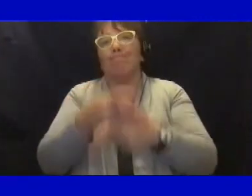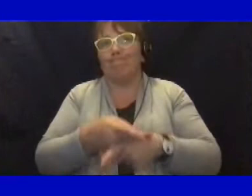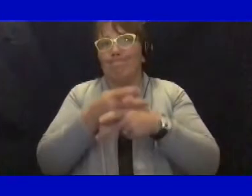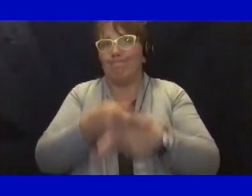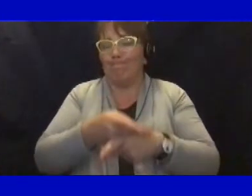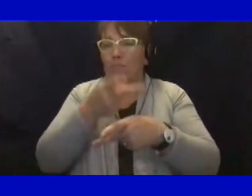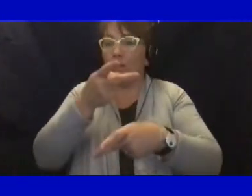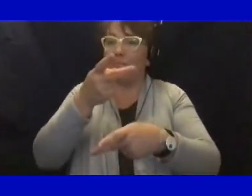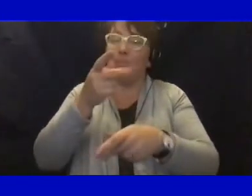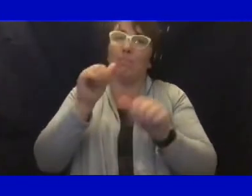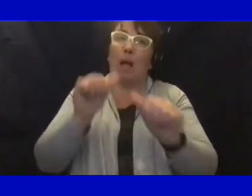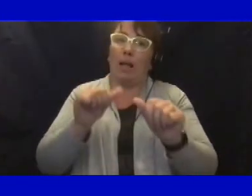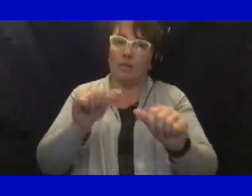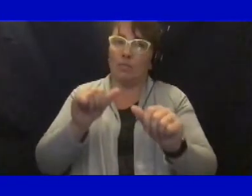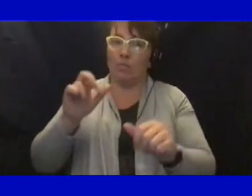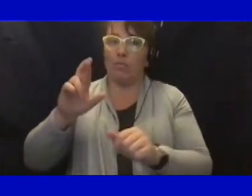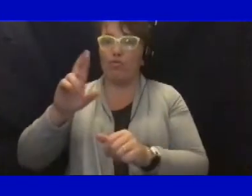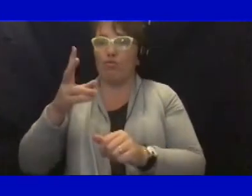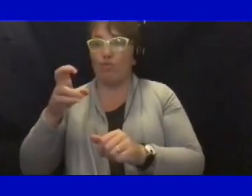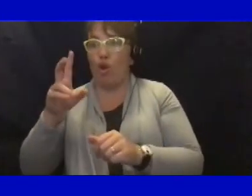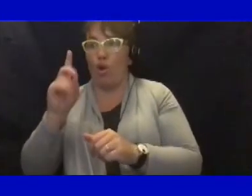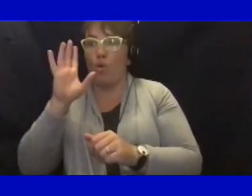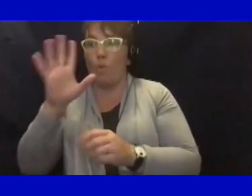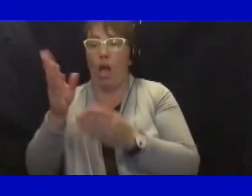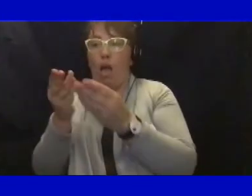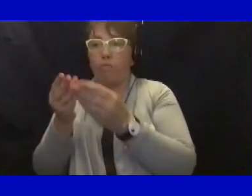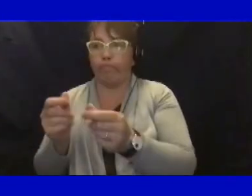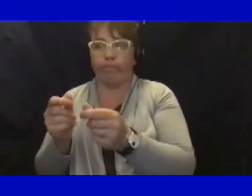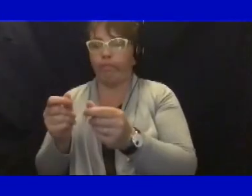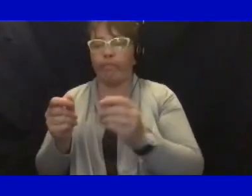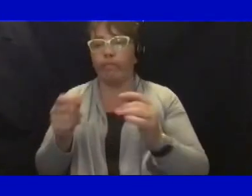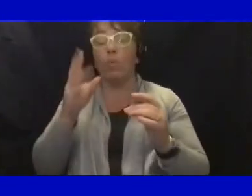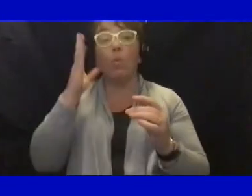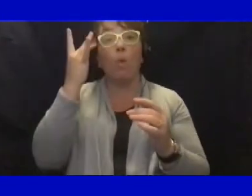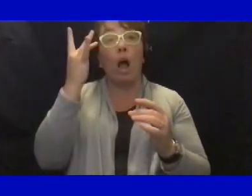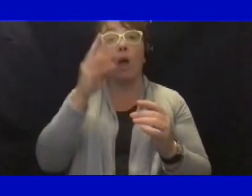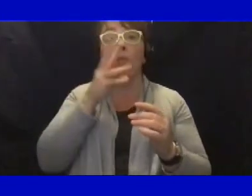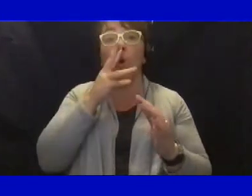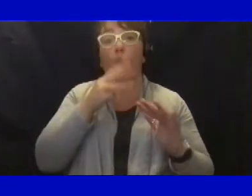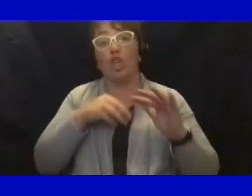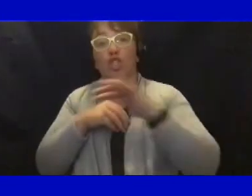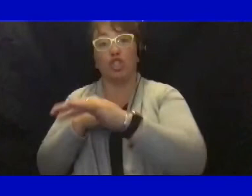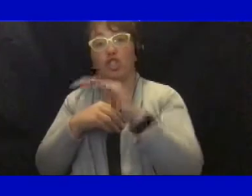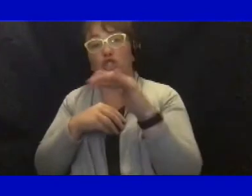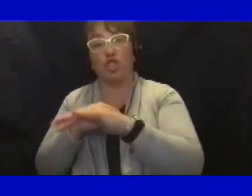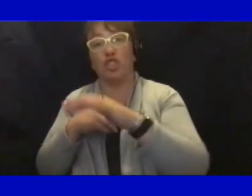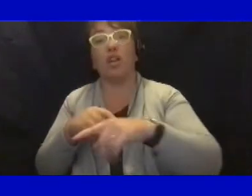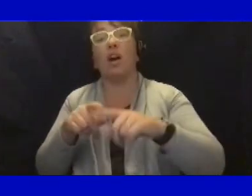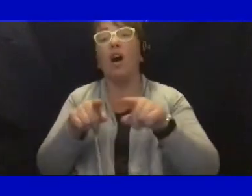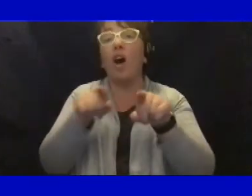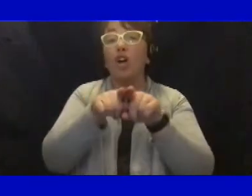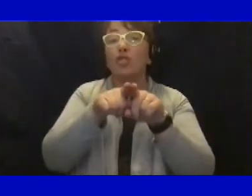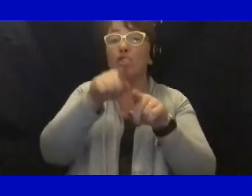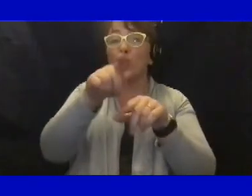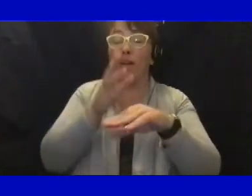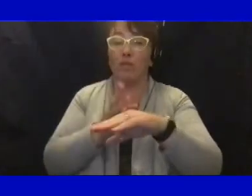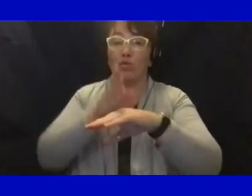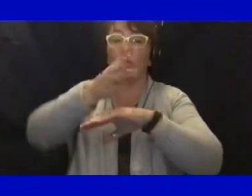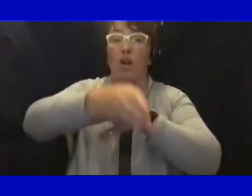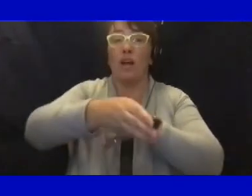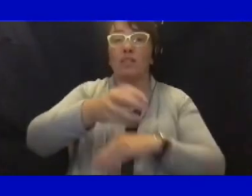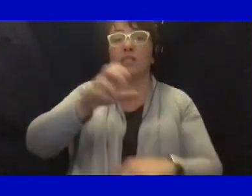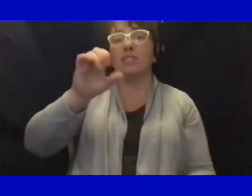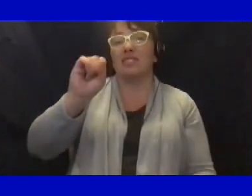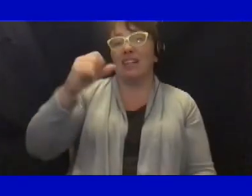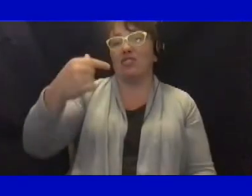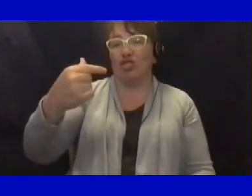importantly is that to get in and out of Myers Canyon, you have to cross the San Gorgonio River. And the San Gorgonio